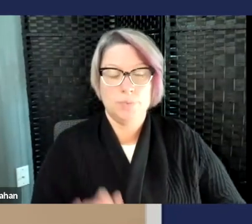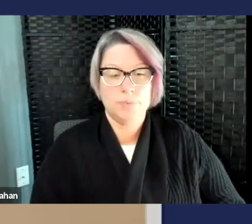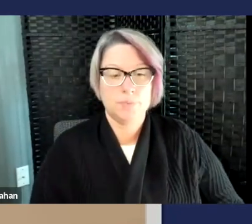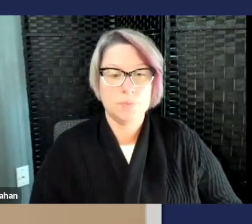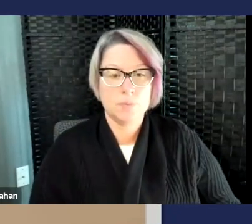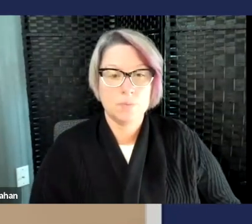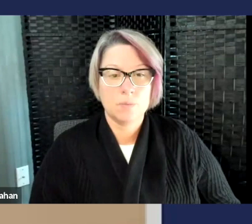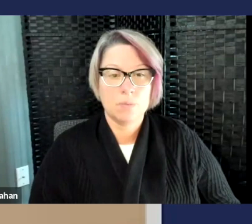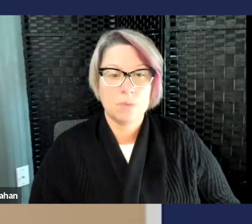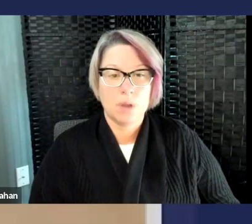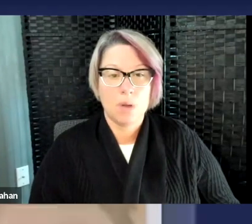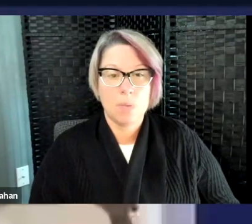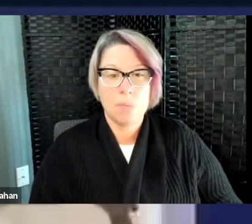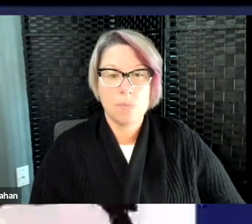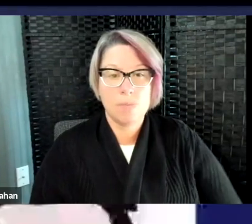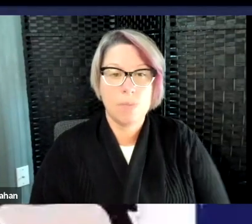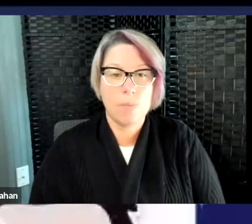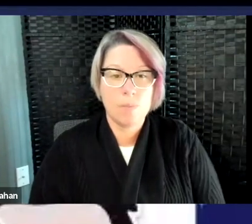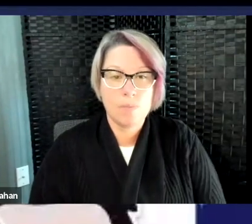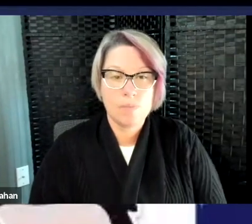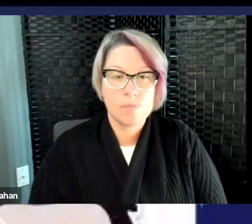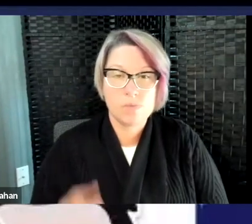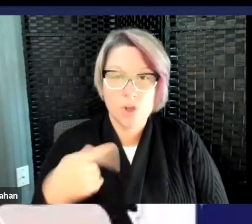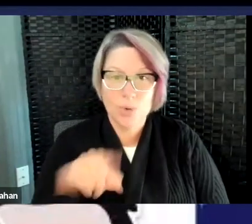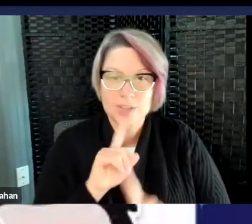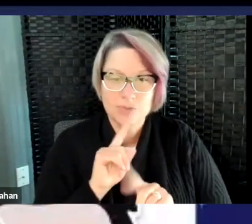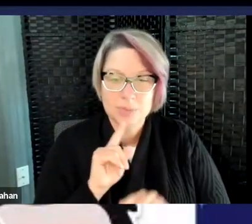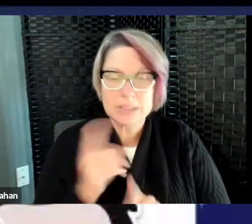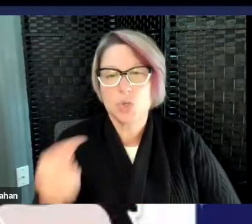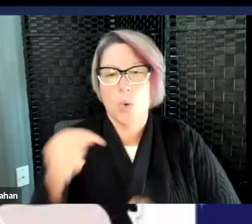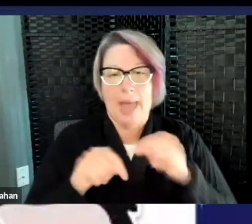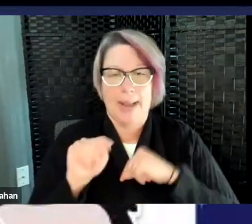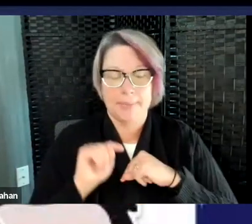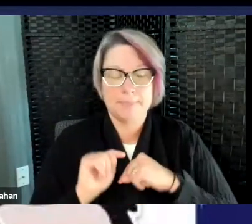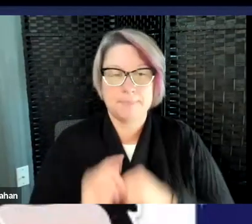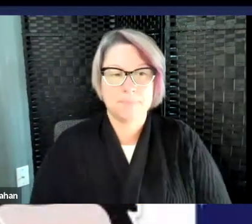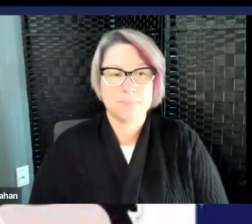And I love talking about this, and you guys are so responsive. Let's go back to this real quick.